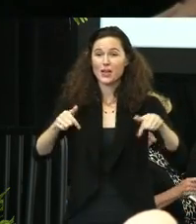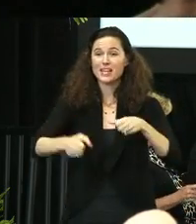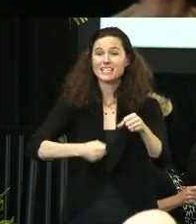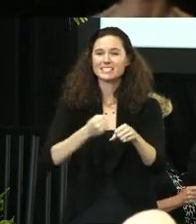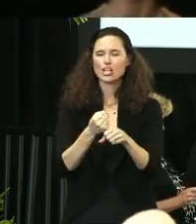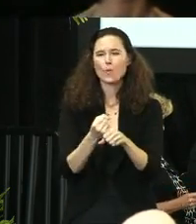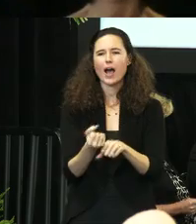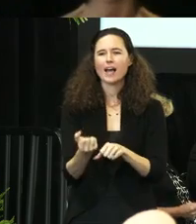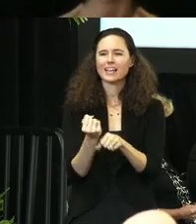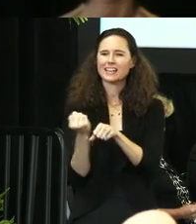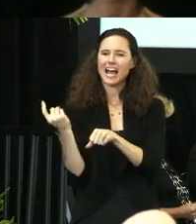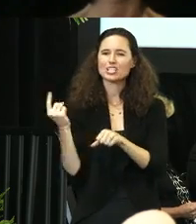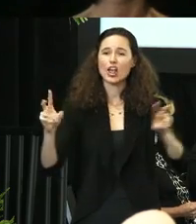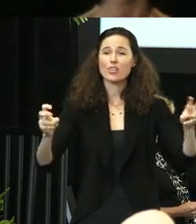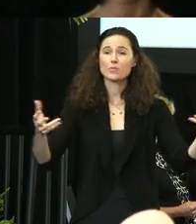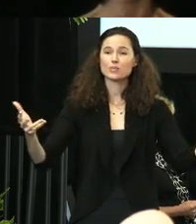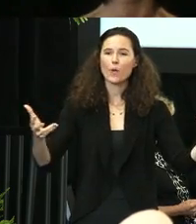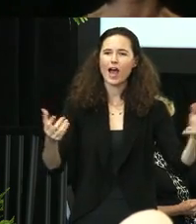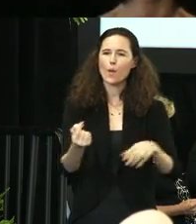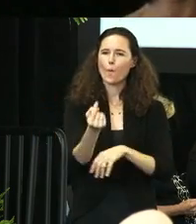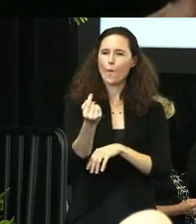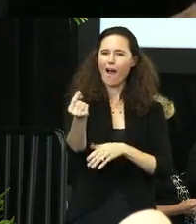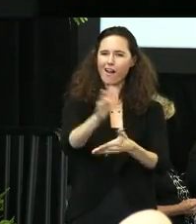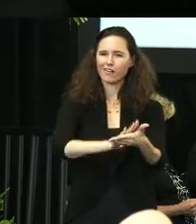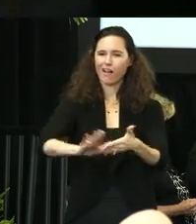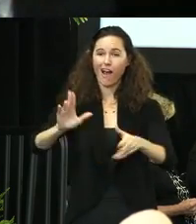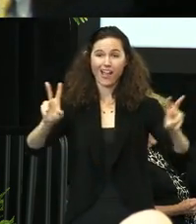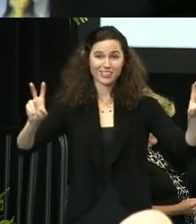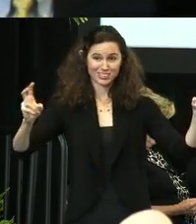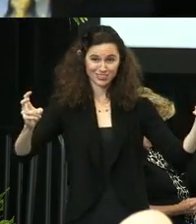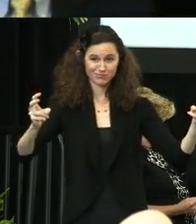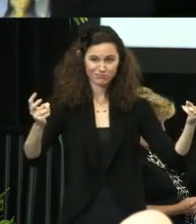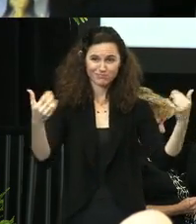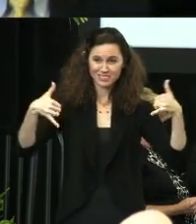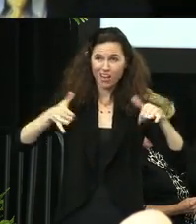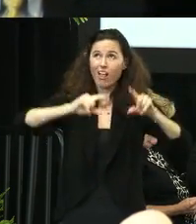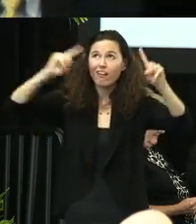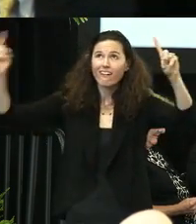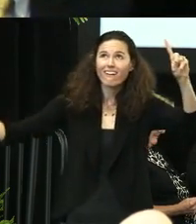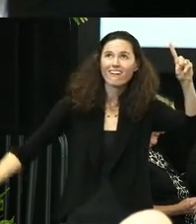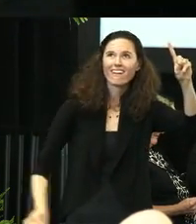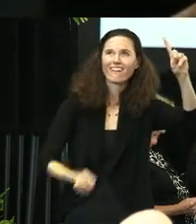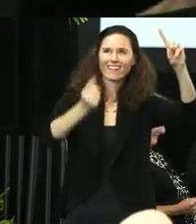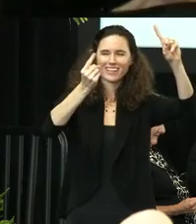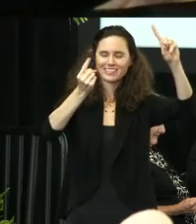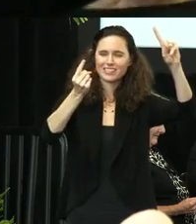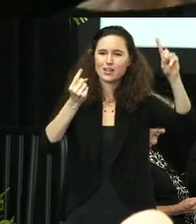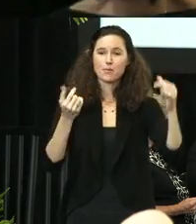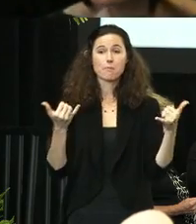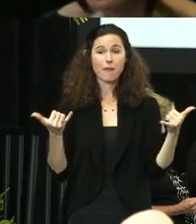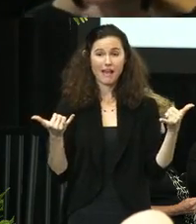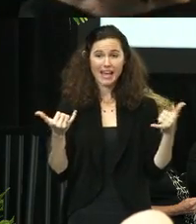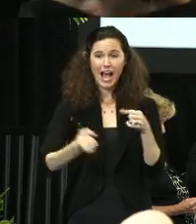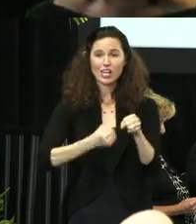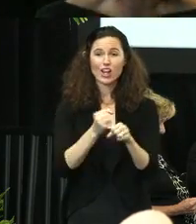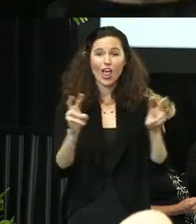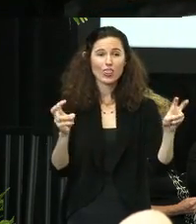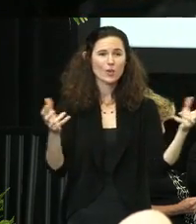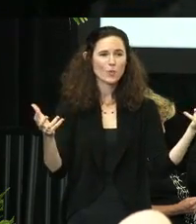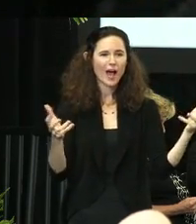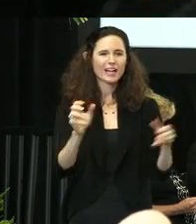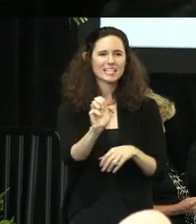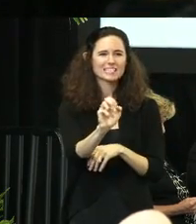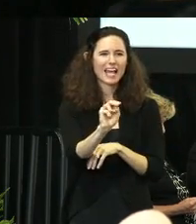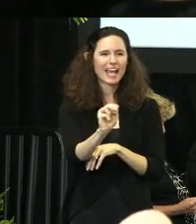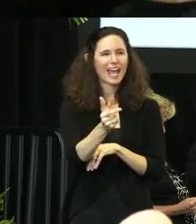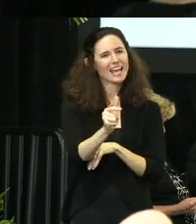theme was One College, and we're making strides on that One College concept. But this year, our theme is Engage FSCJ. How we